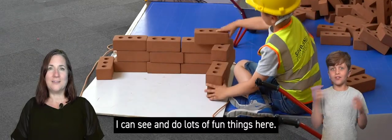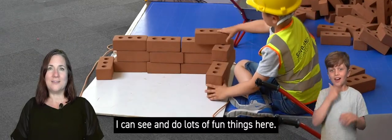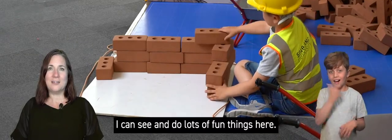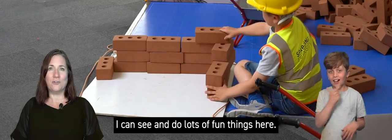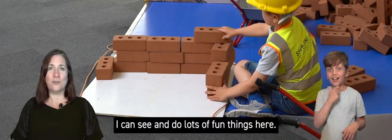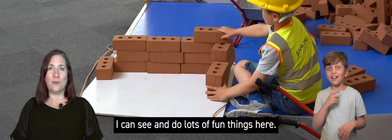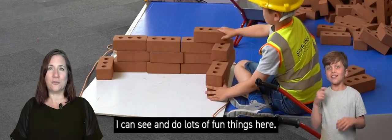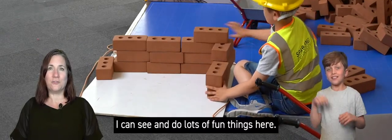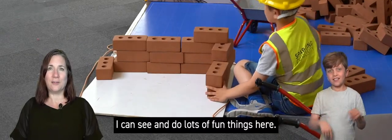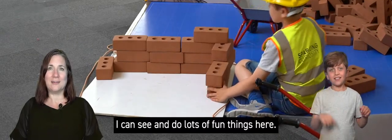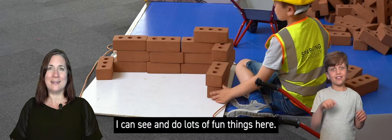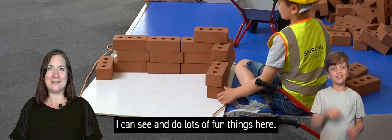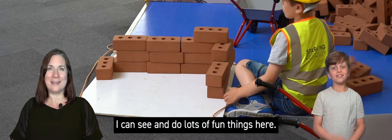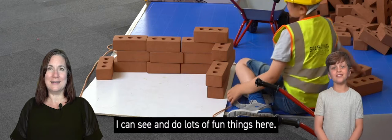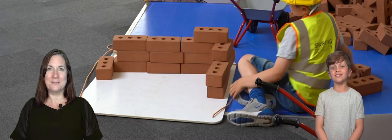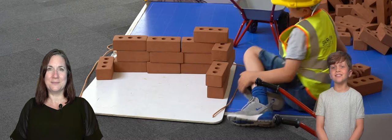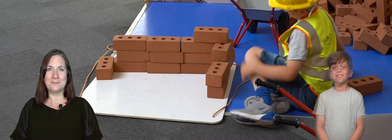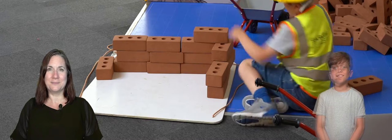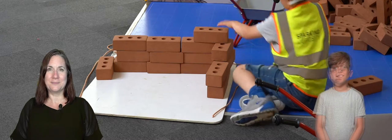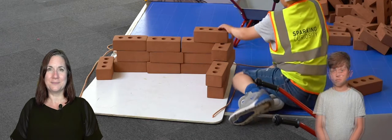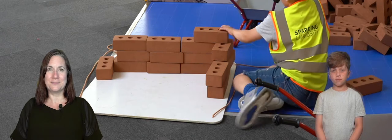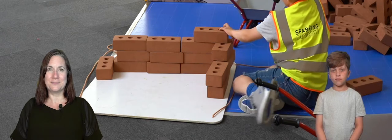I can see and do lots of fun things here.